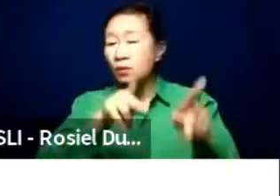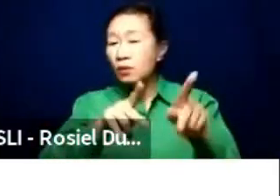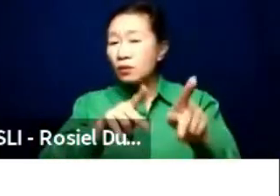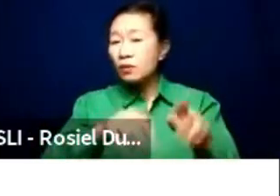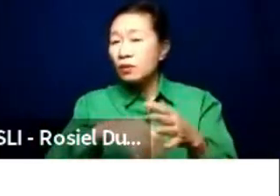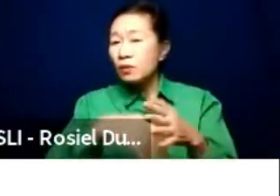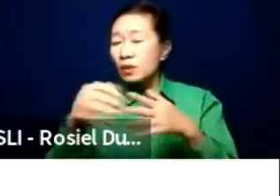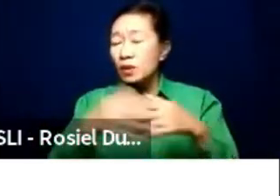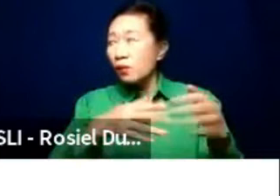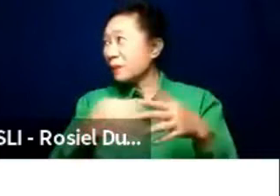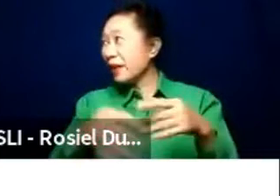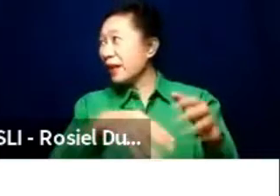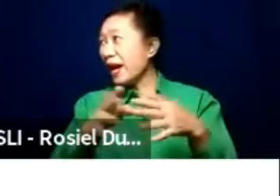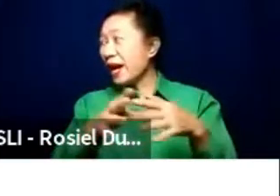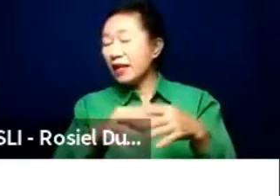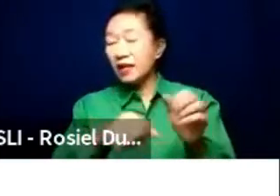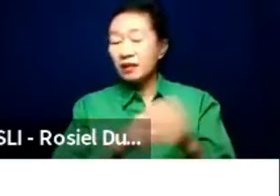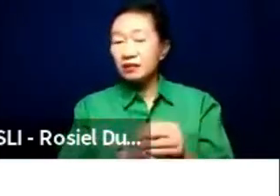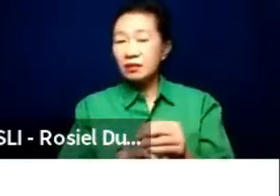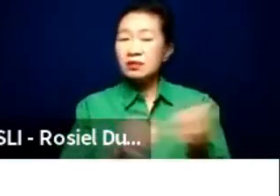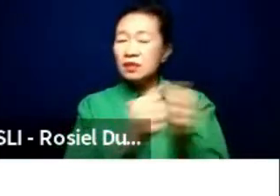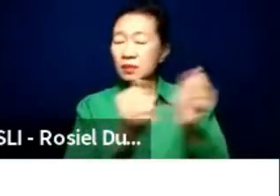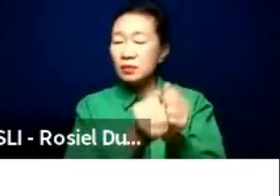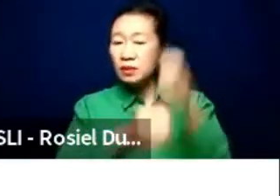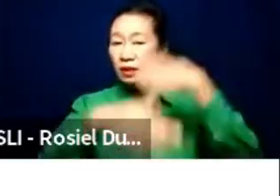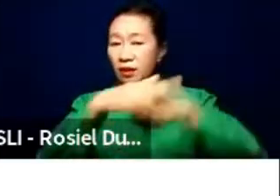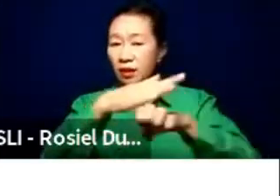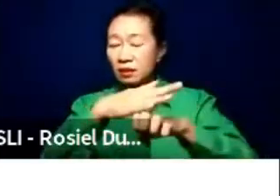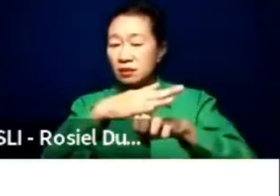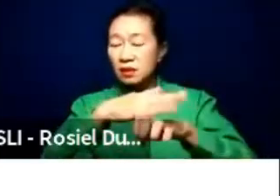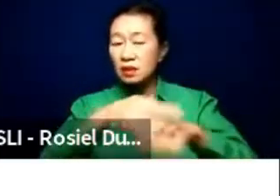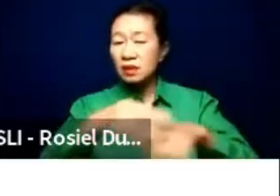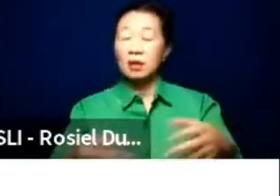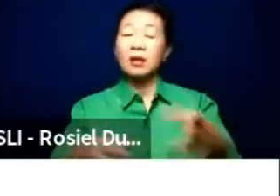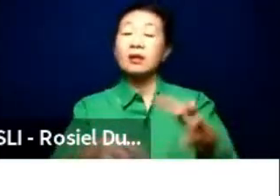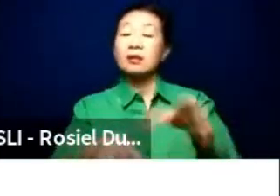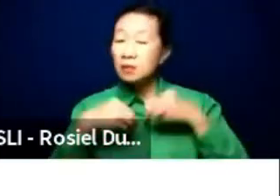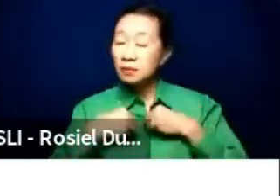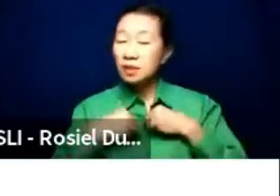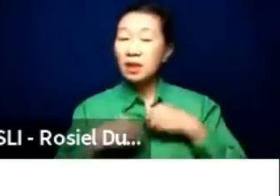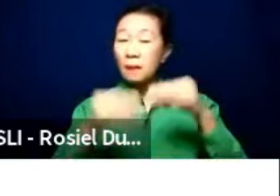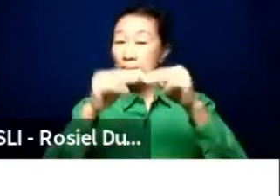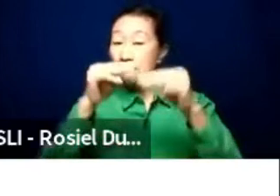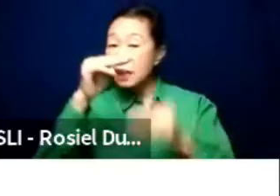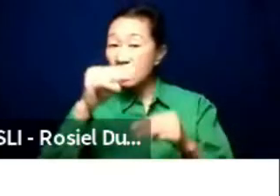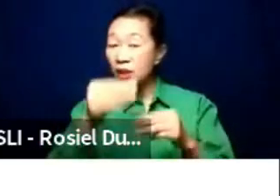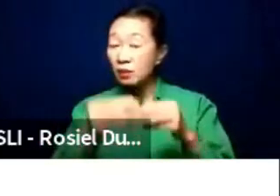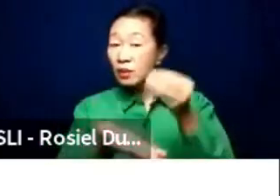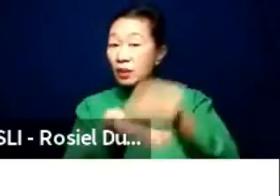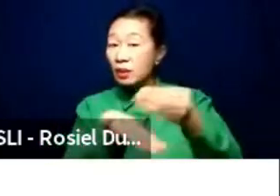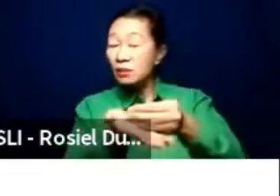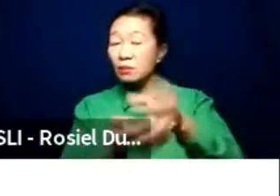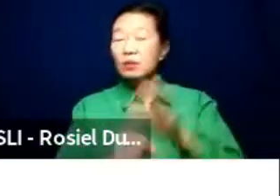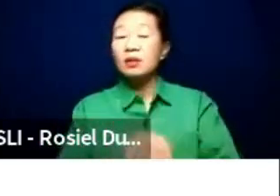they have disabilities or not, and where they can earn minimum wage and above. So there